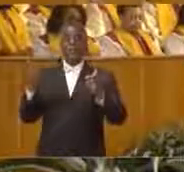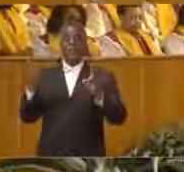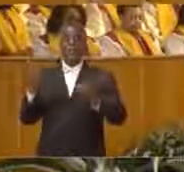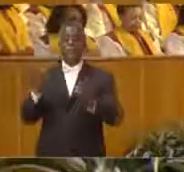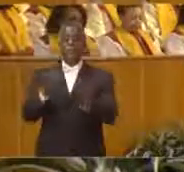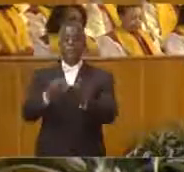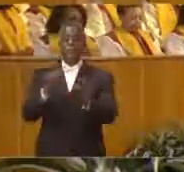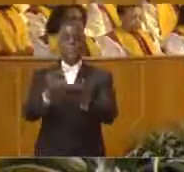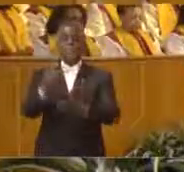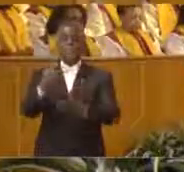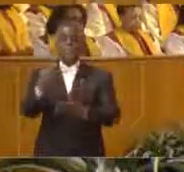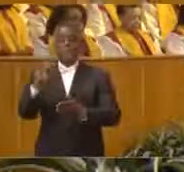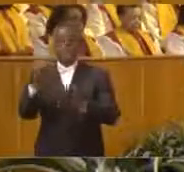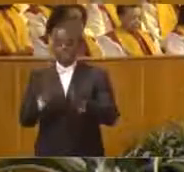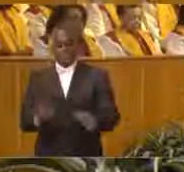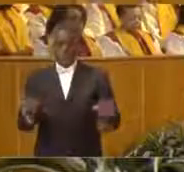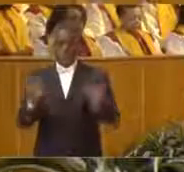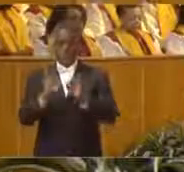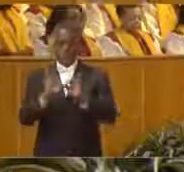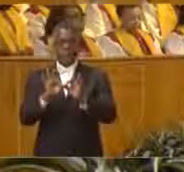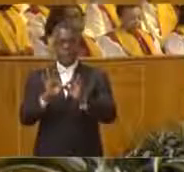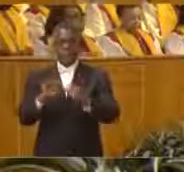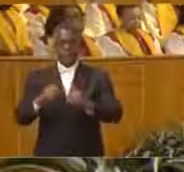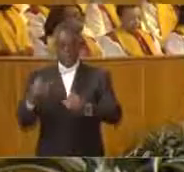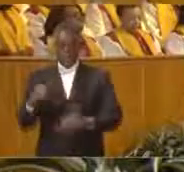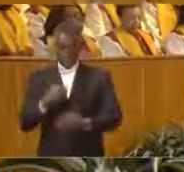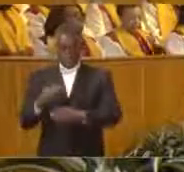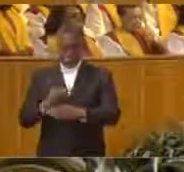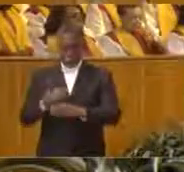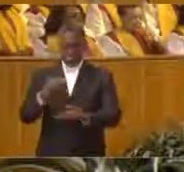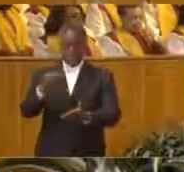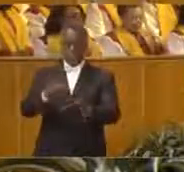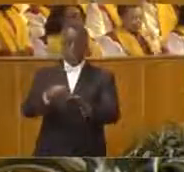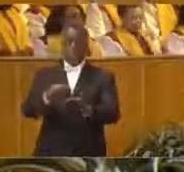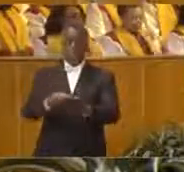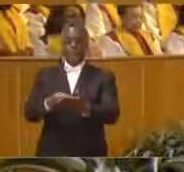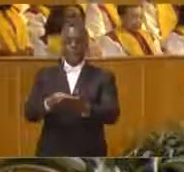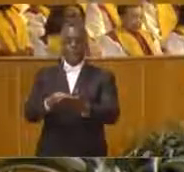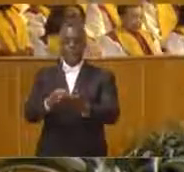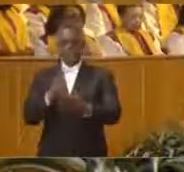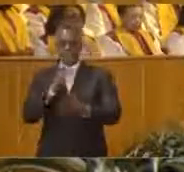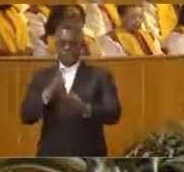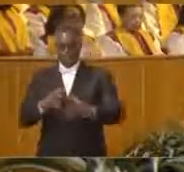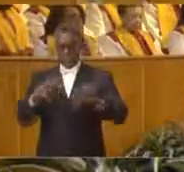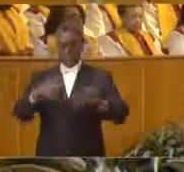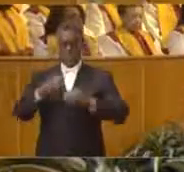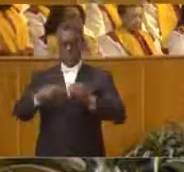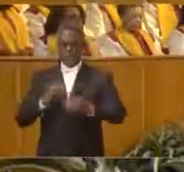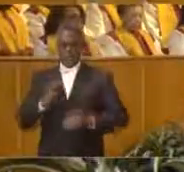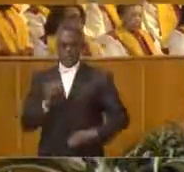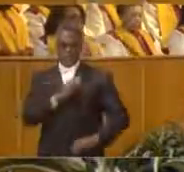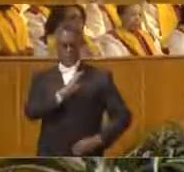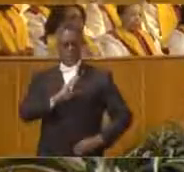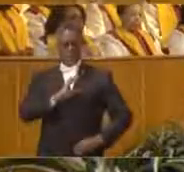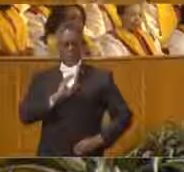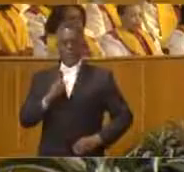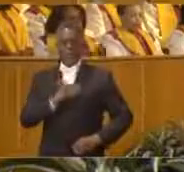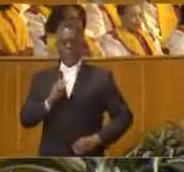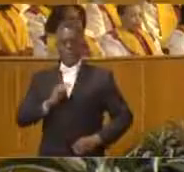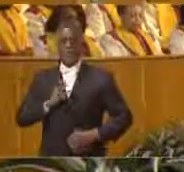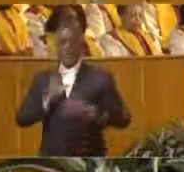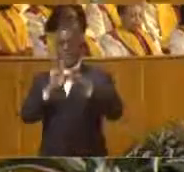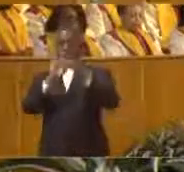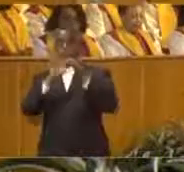Matters. Reminding ourselves that how we use money speaks volumes about our character and our relationship with